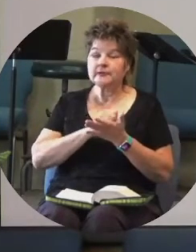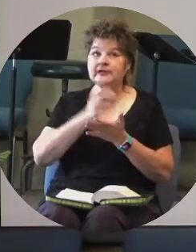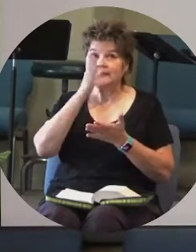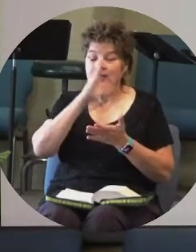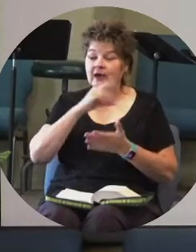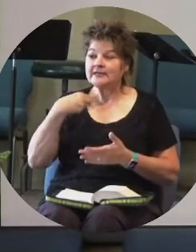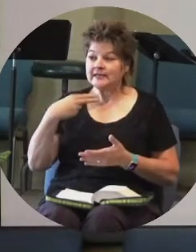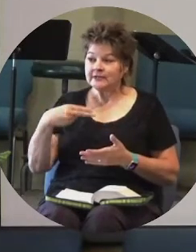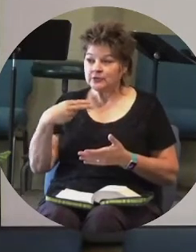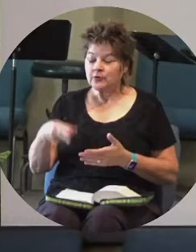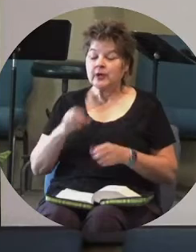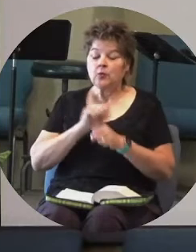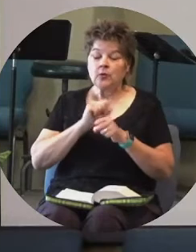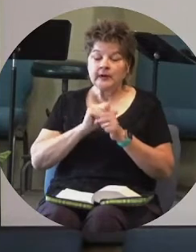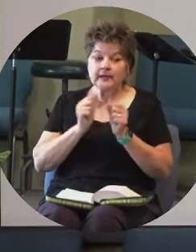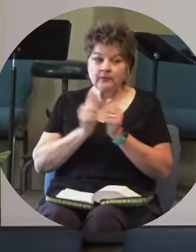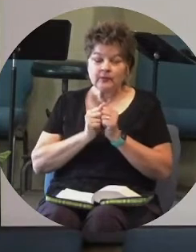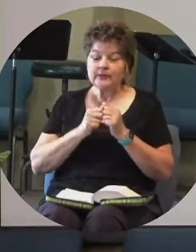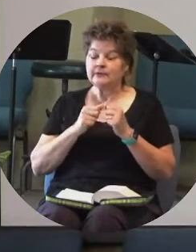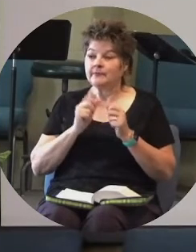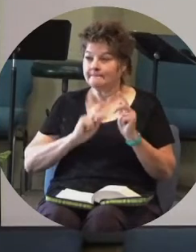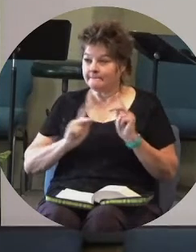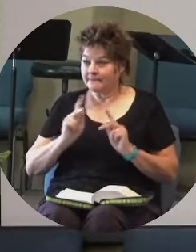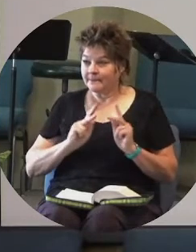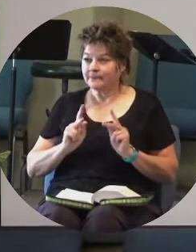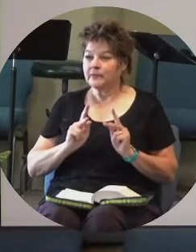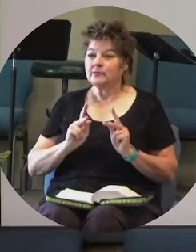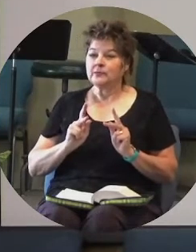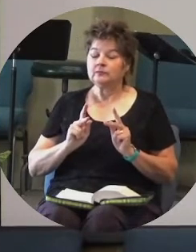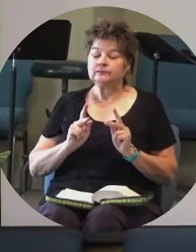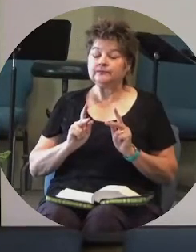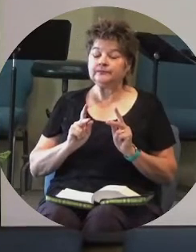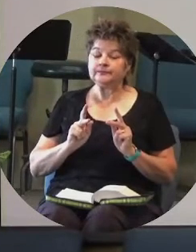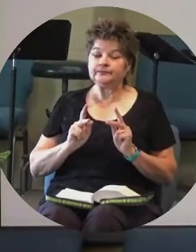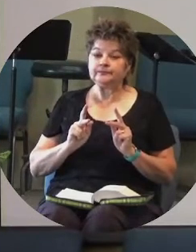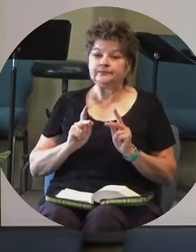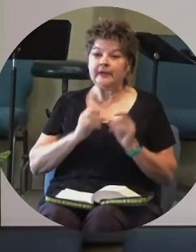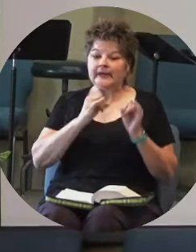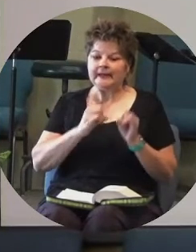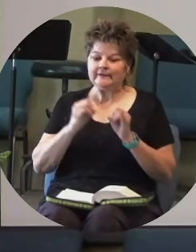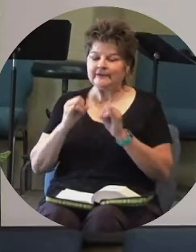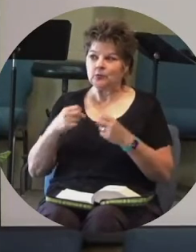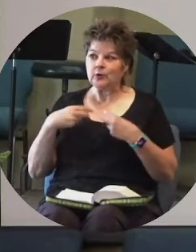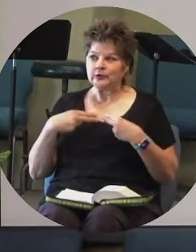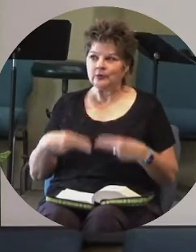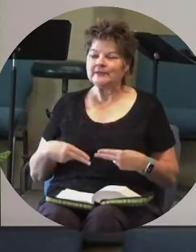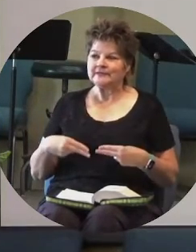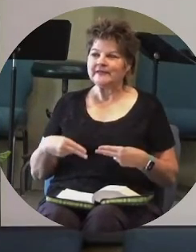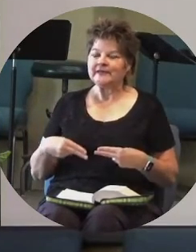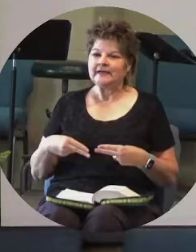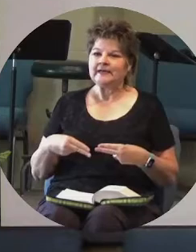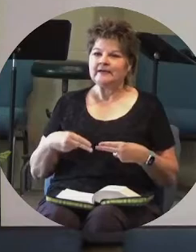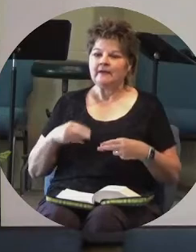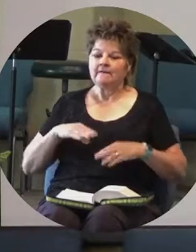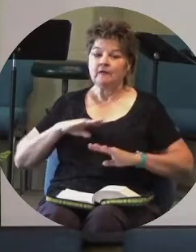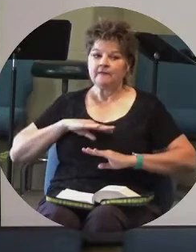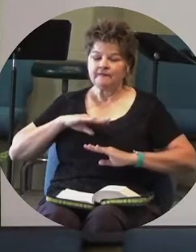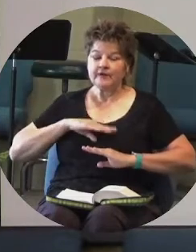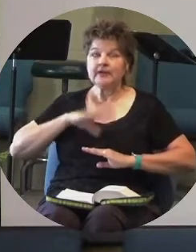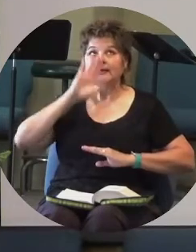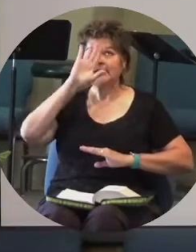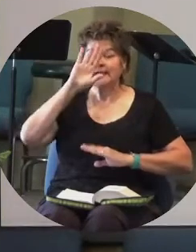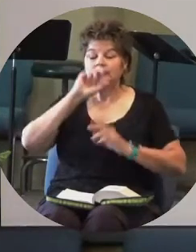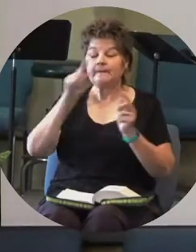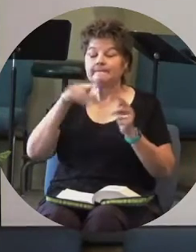God's working with humanity. It's working him working with individual human beings, fulfilling his